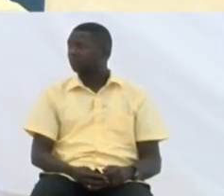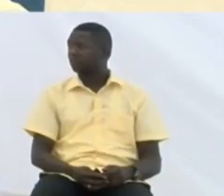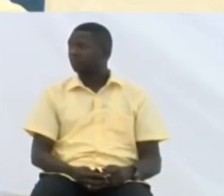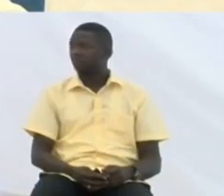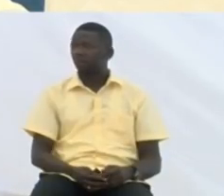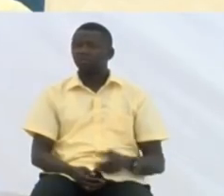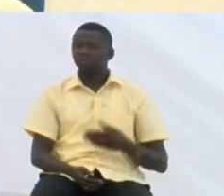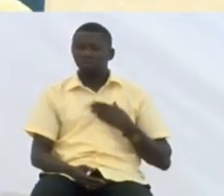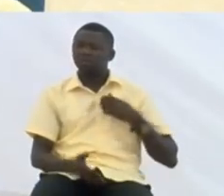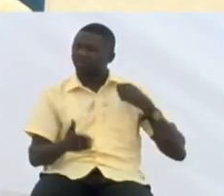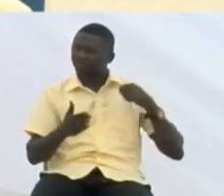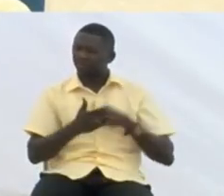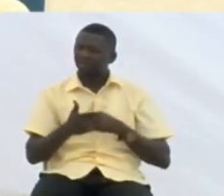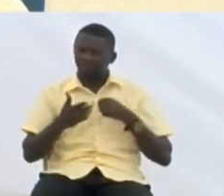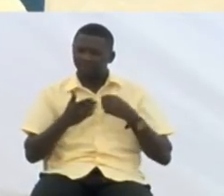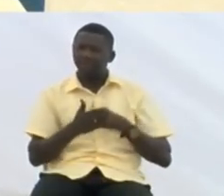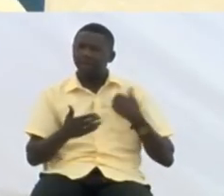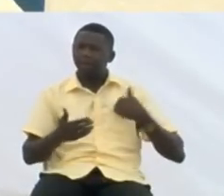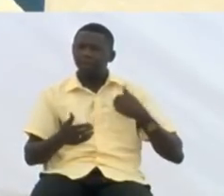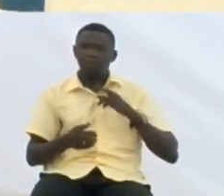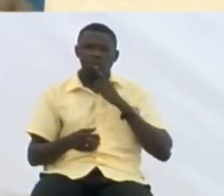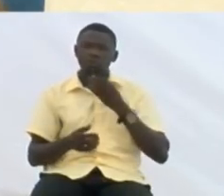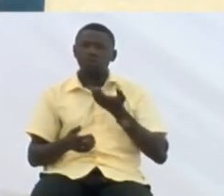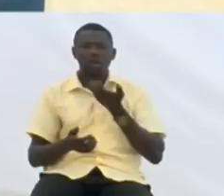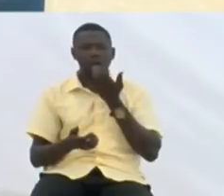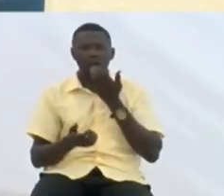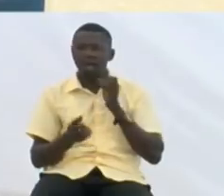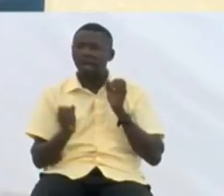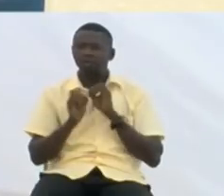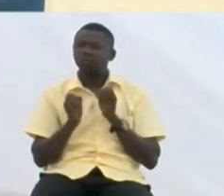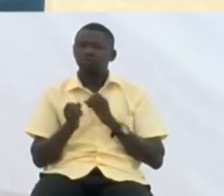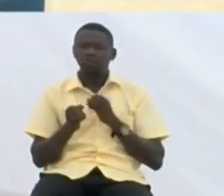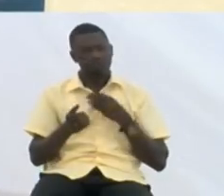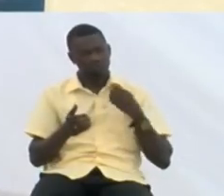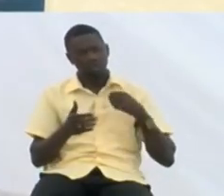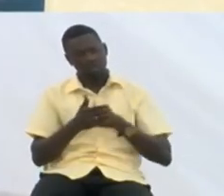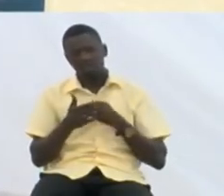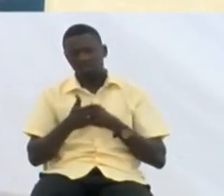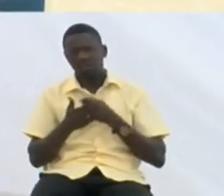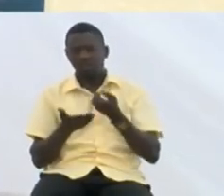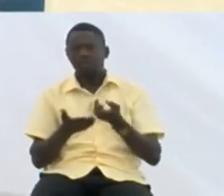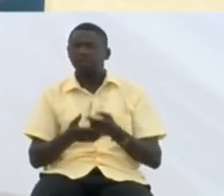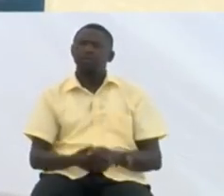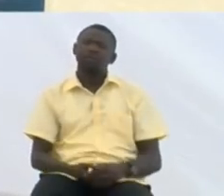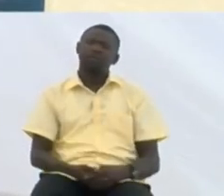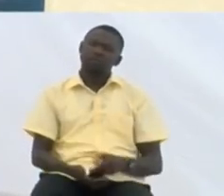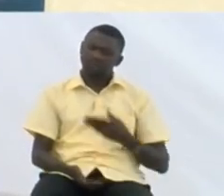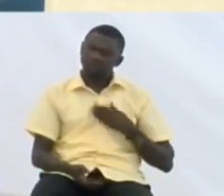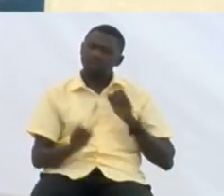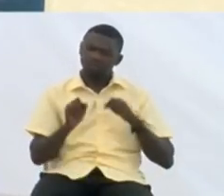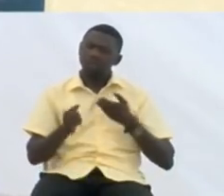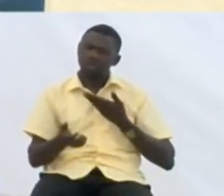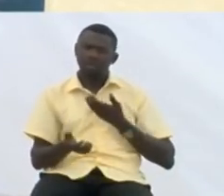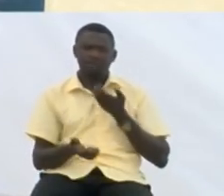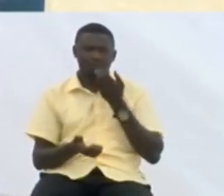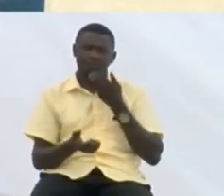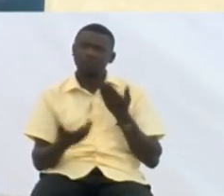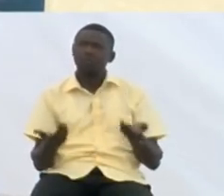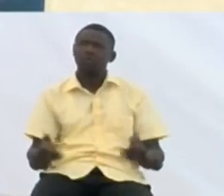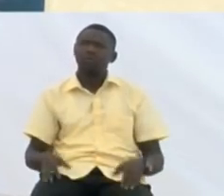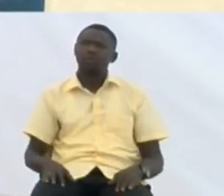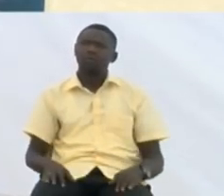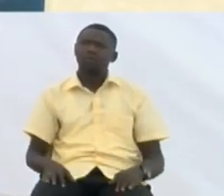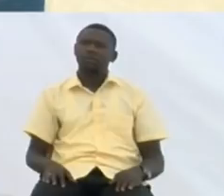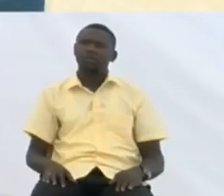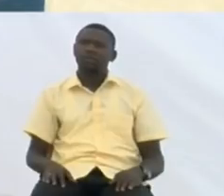man domoro ke. But I was fighting for the others who did not eat so that they too could have food to eat. Ya ikon ka tati. They